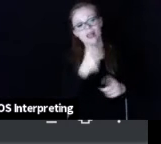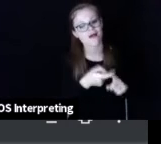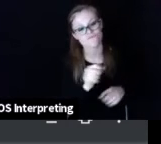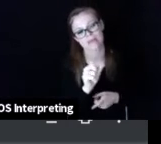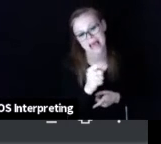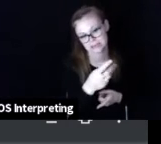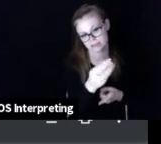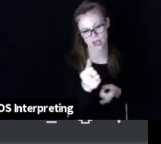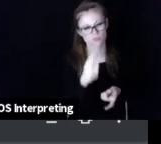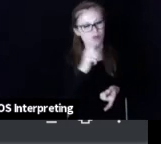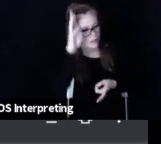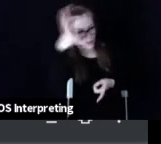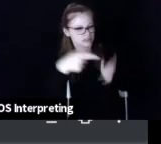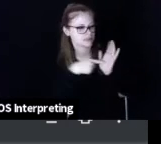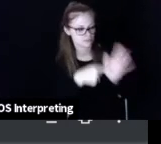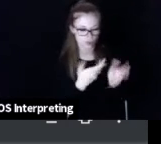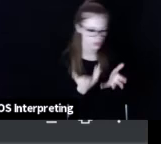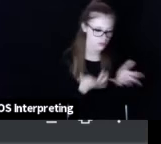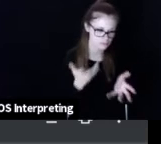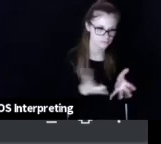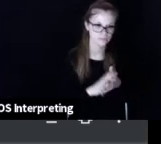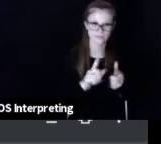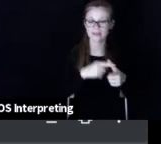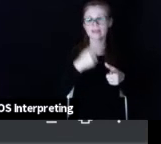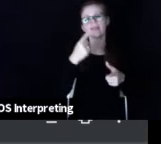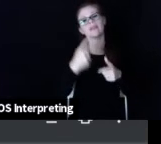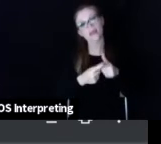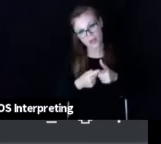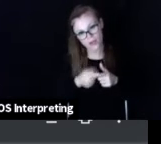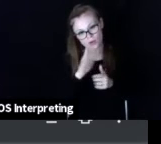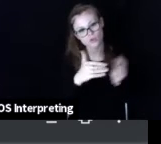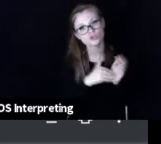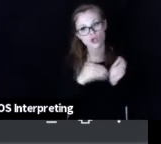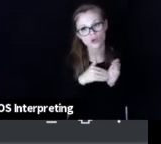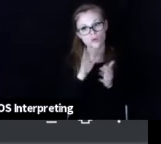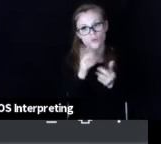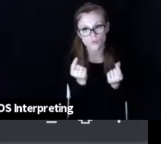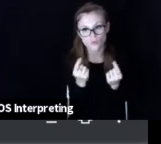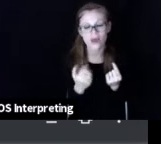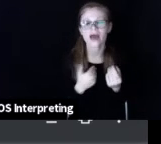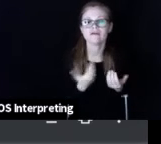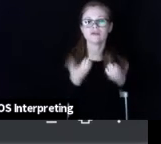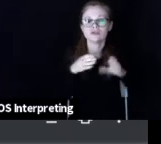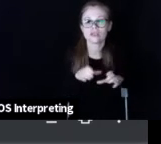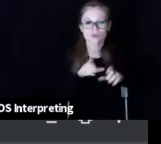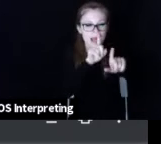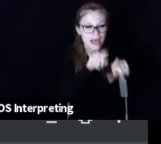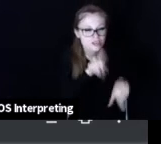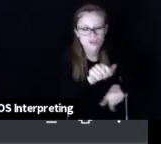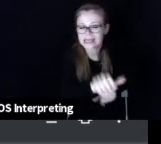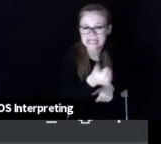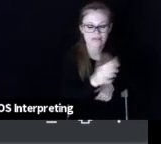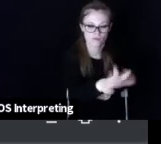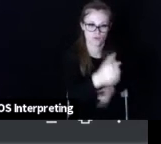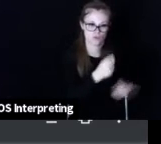example. Okay. And then finally, your doctor will have a chance to answer the questions that you are asking about